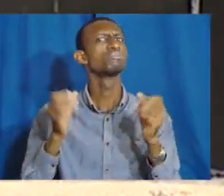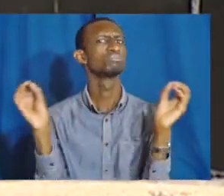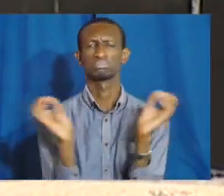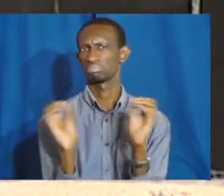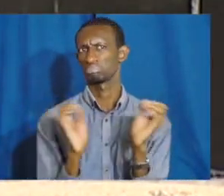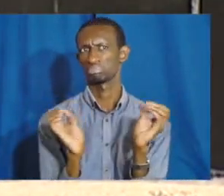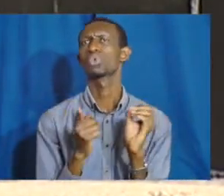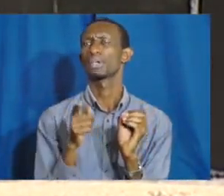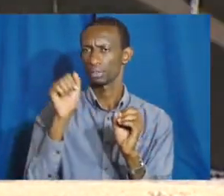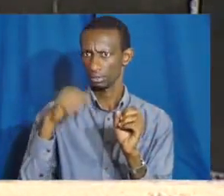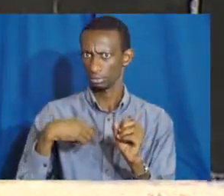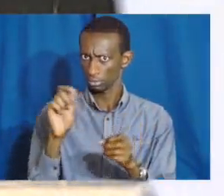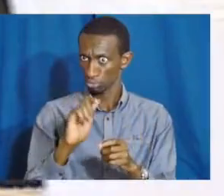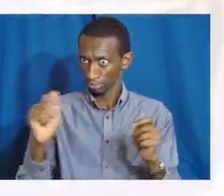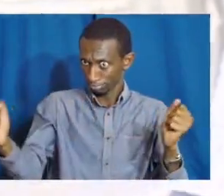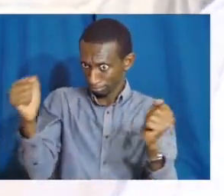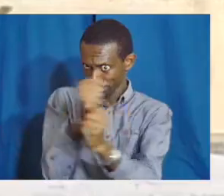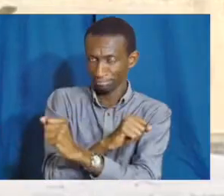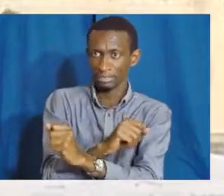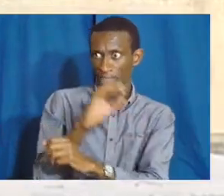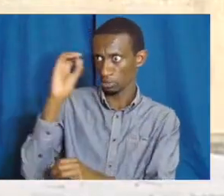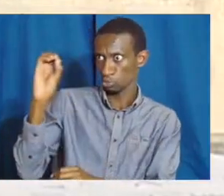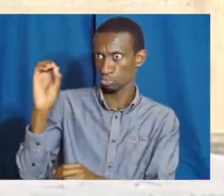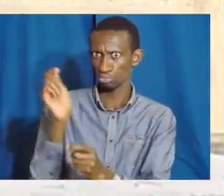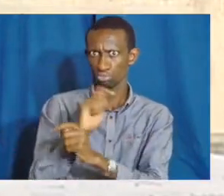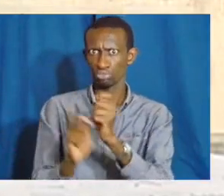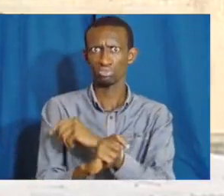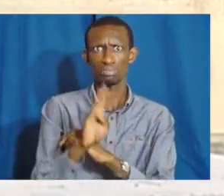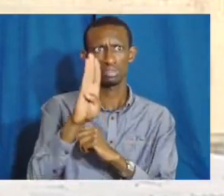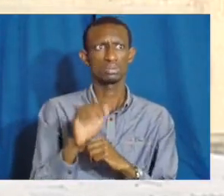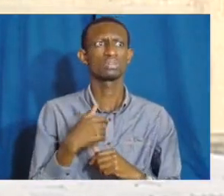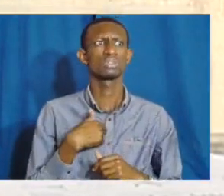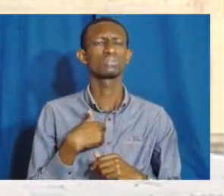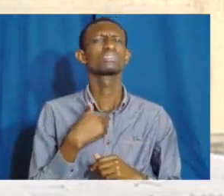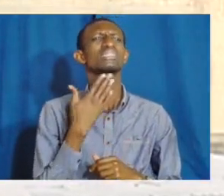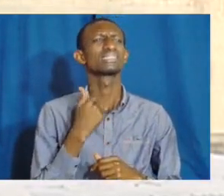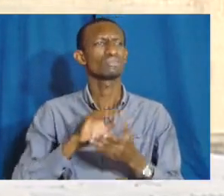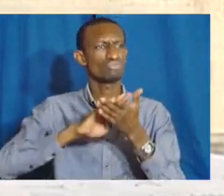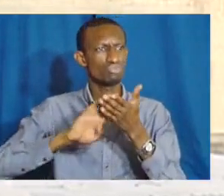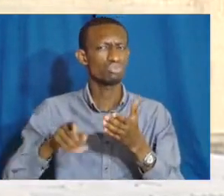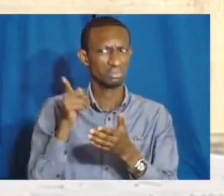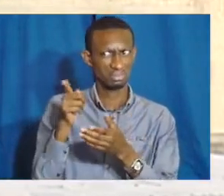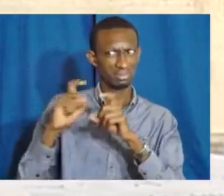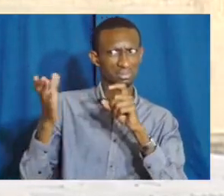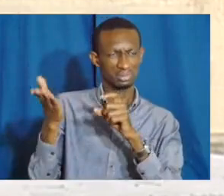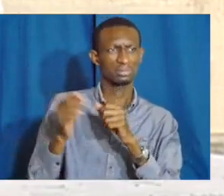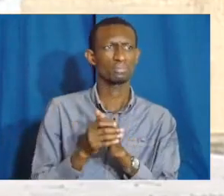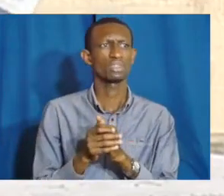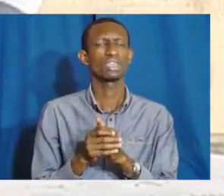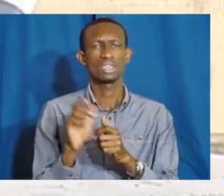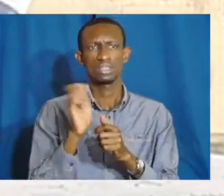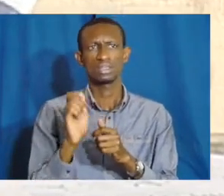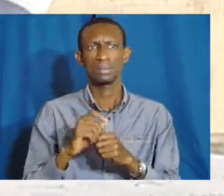0 in the place of b. Now, I don't want this sign to be here. I multiply negative 1 on